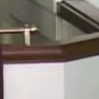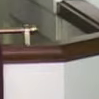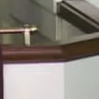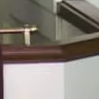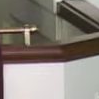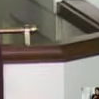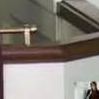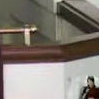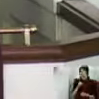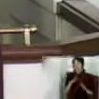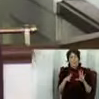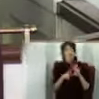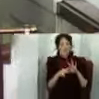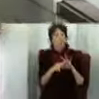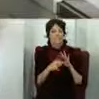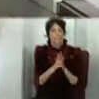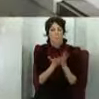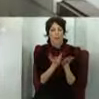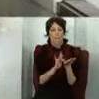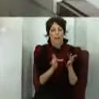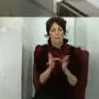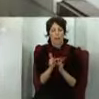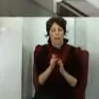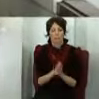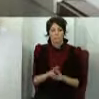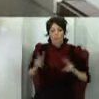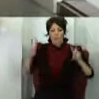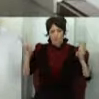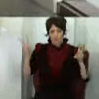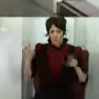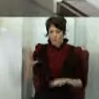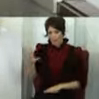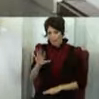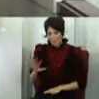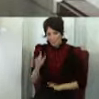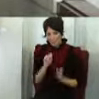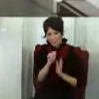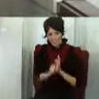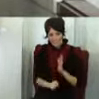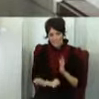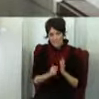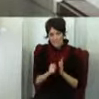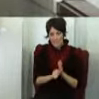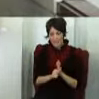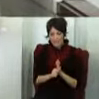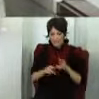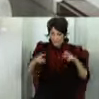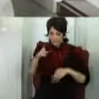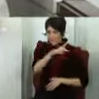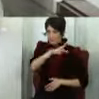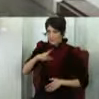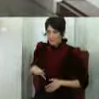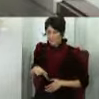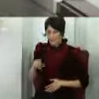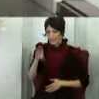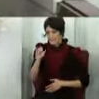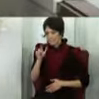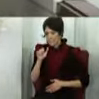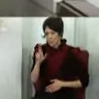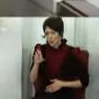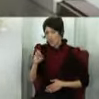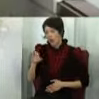taken from the Message. About that time, Caesar Augustus ordered a census to be